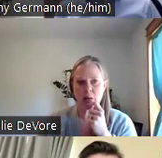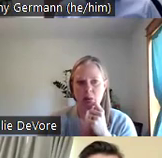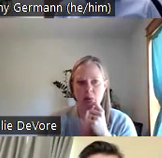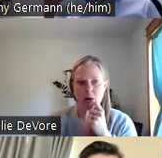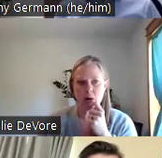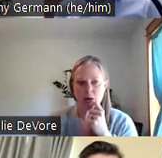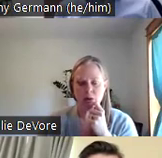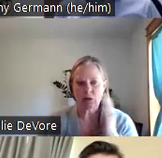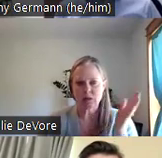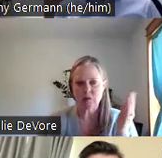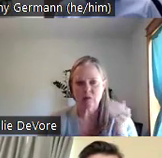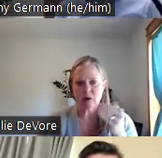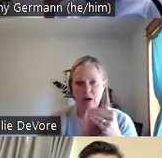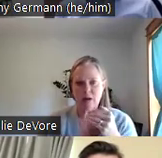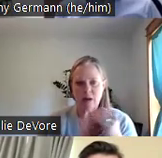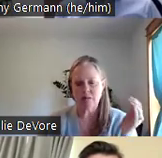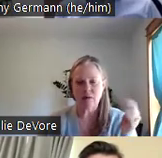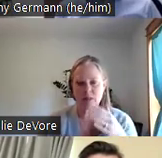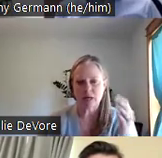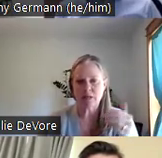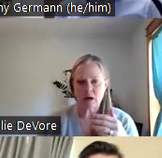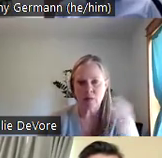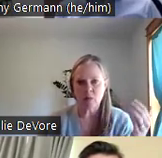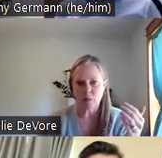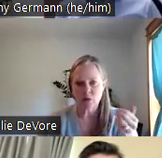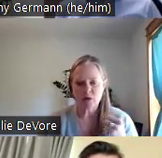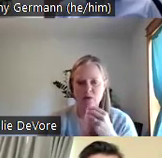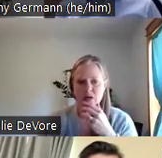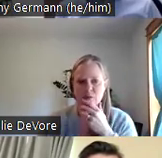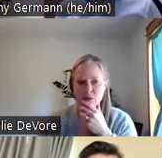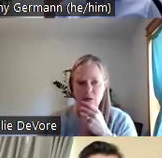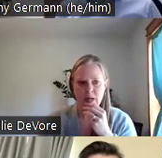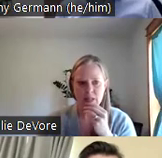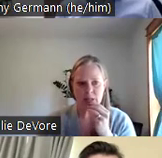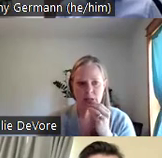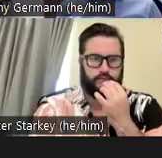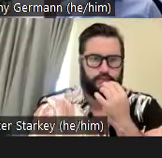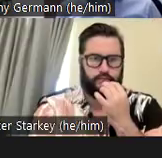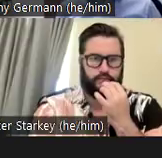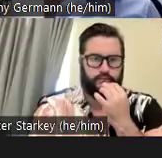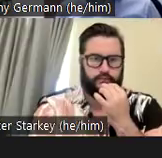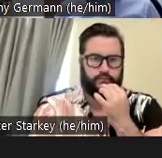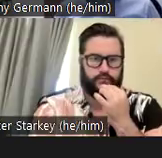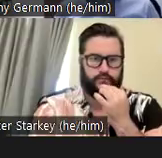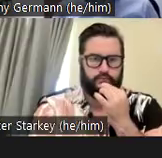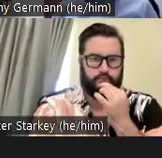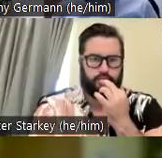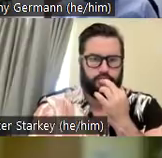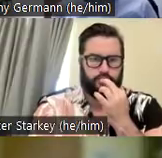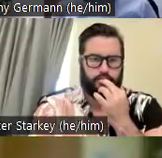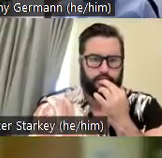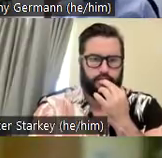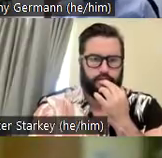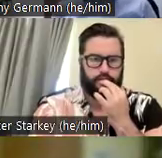as a MAC member, just to provide, and I'm saying Sarah, but whichever staff person it makes sense, just to provide some